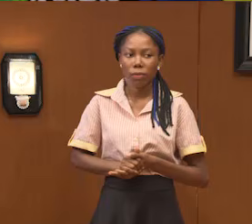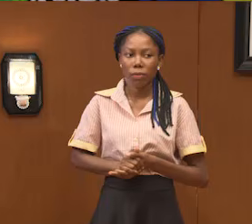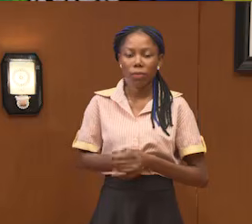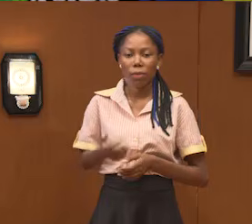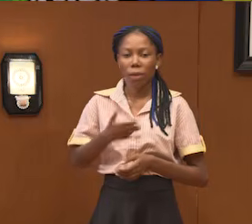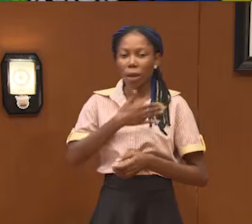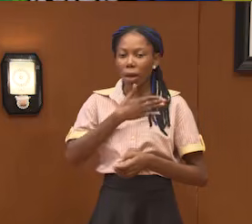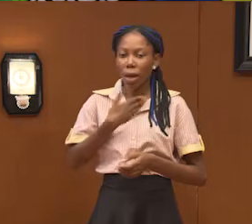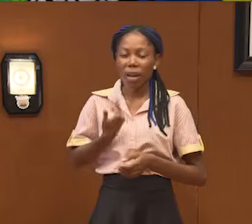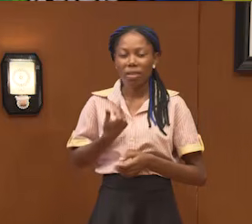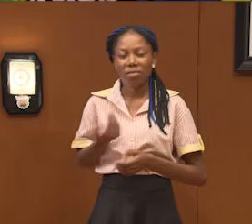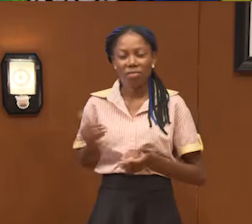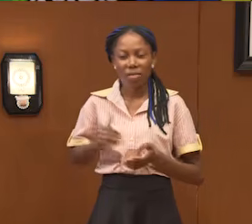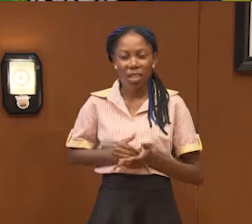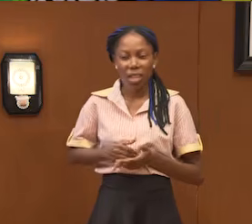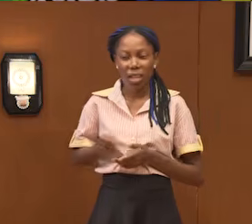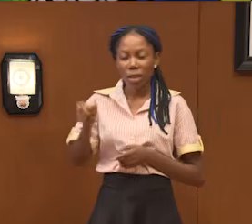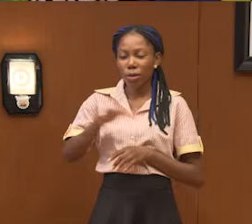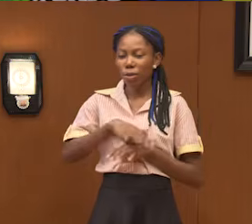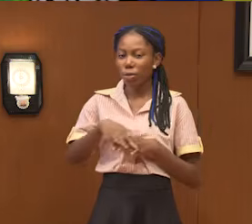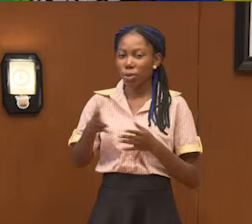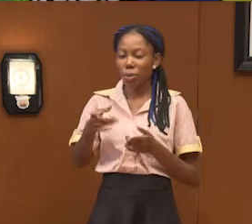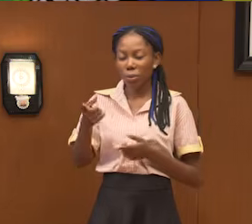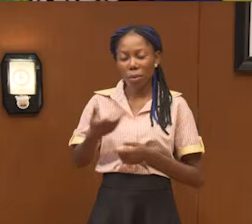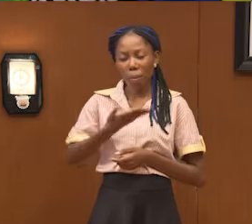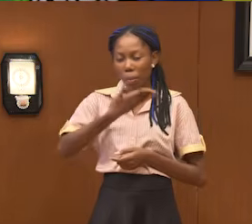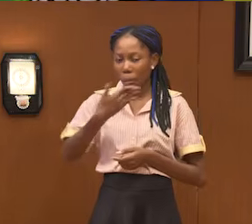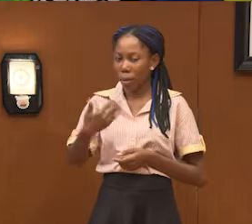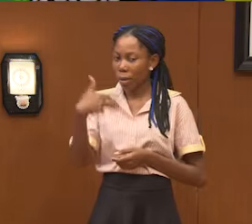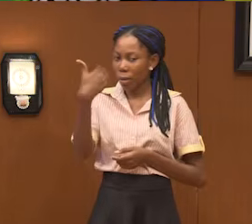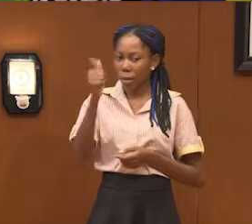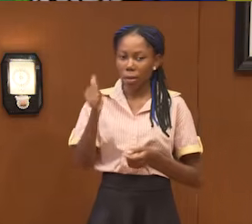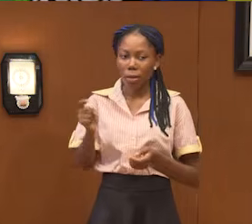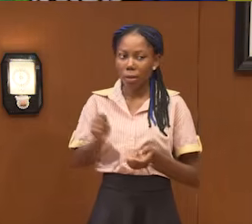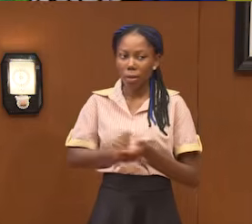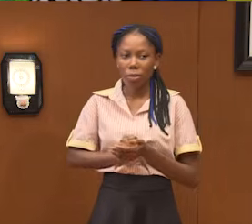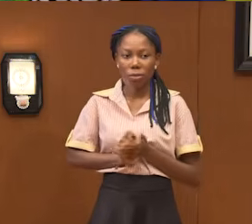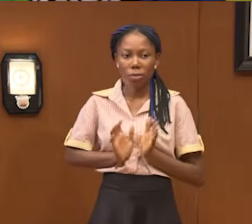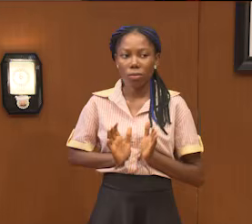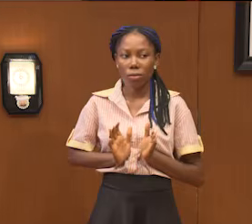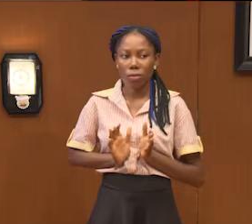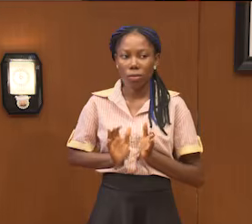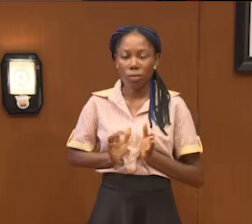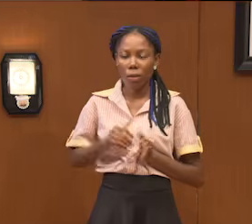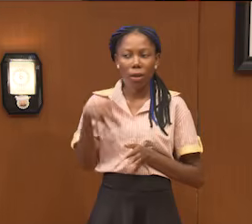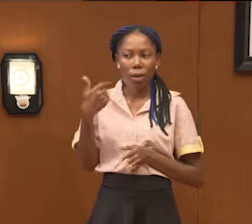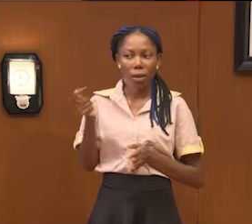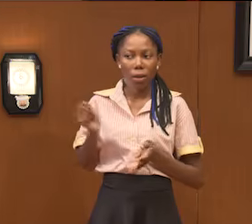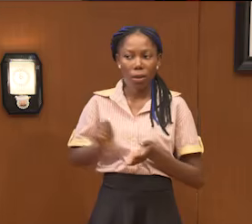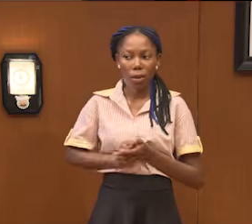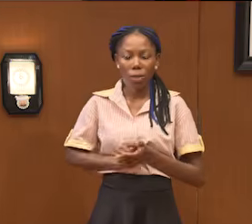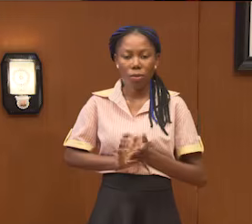And ideally, I don't expect you to drop anything less than 20,000 naira, ordinarily.